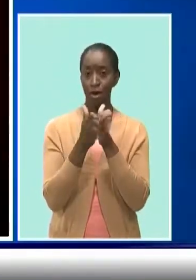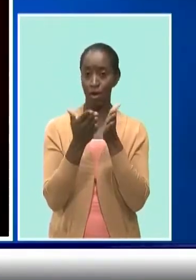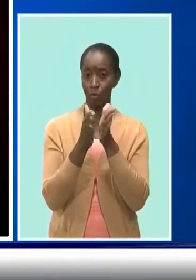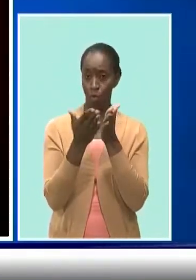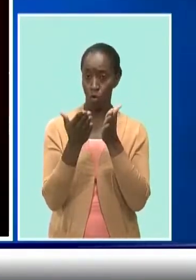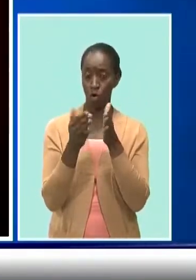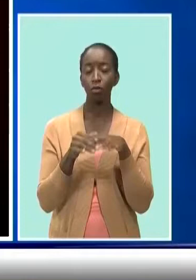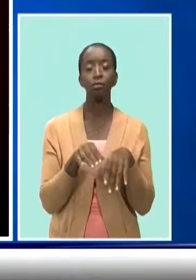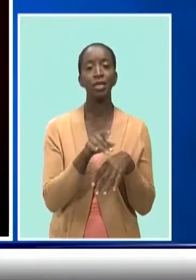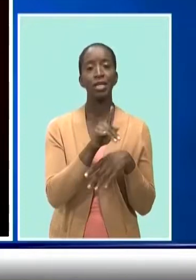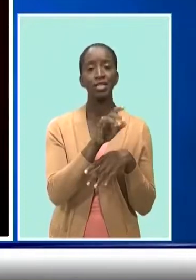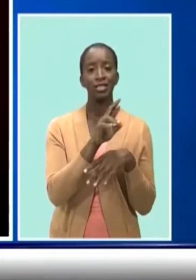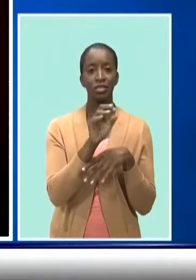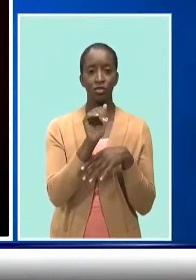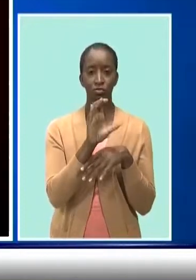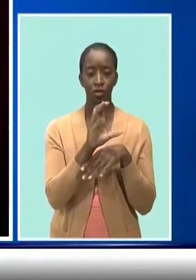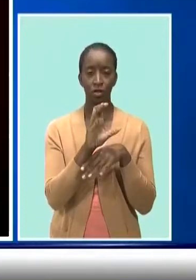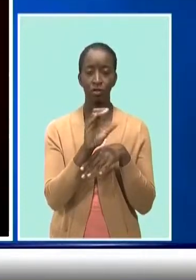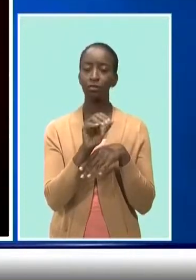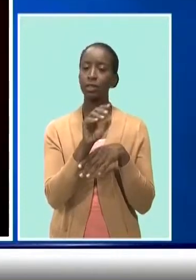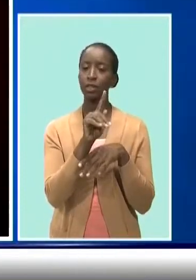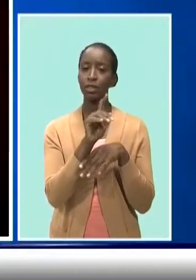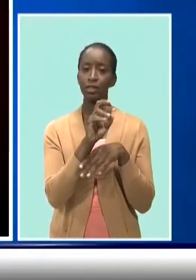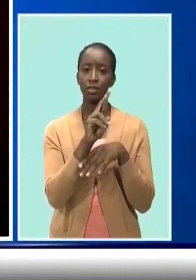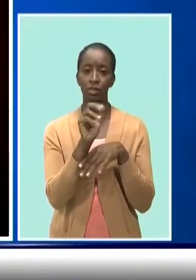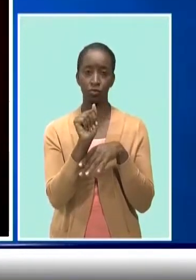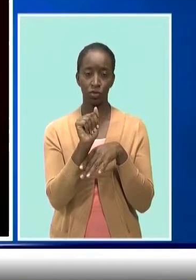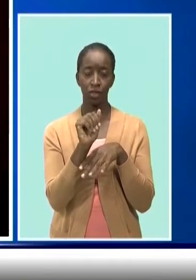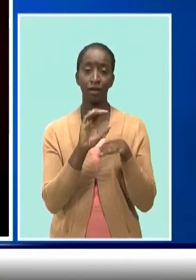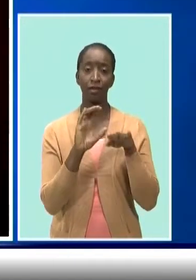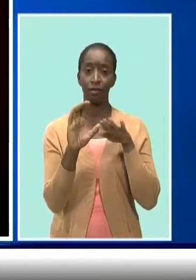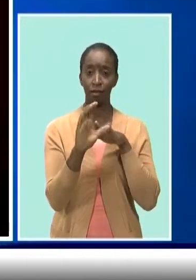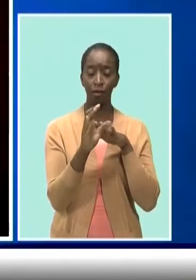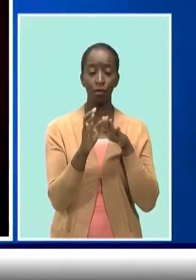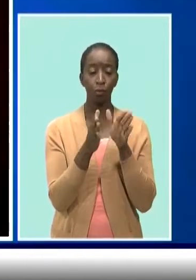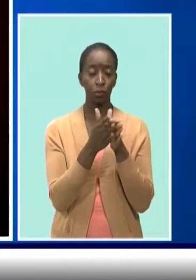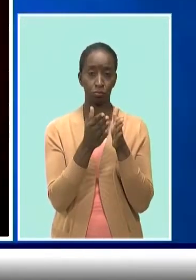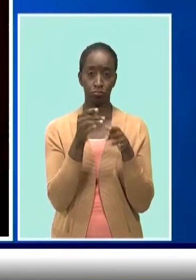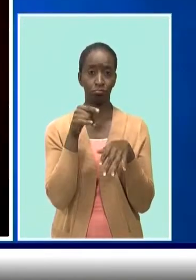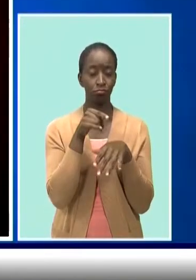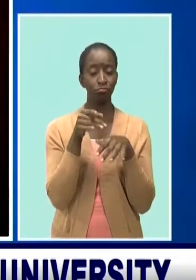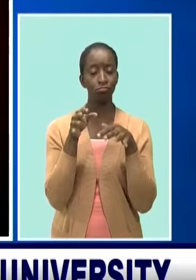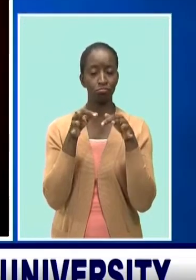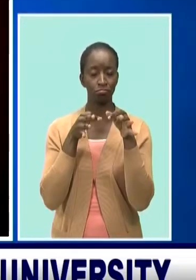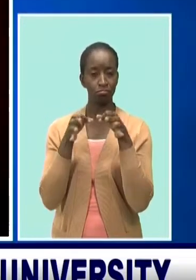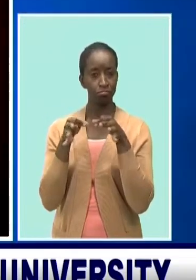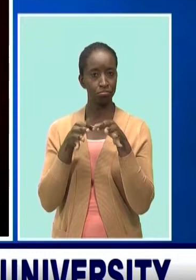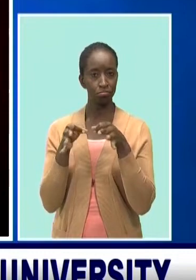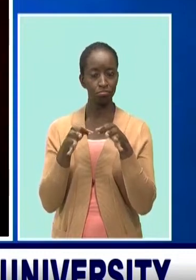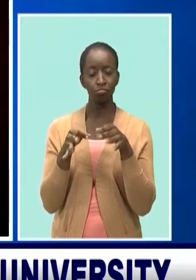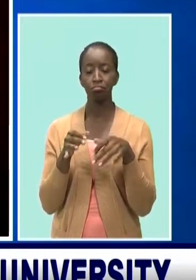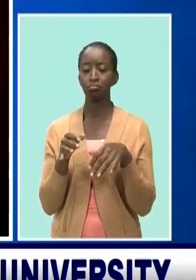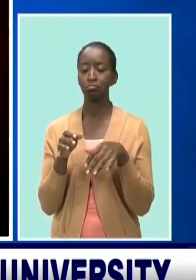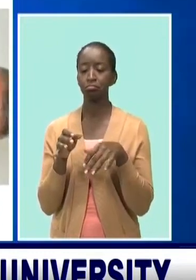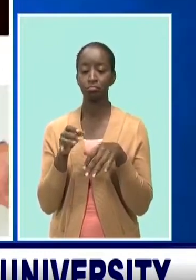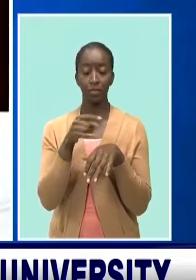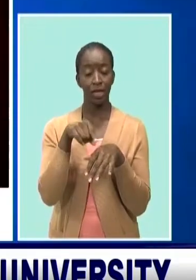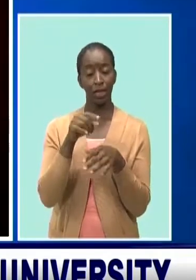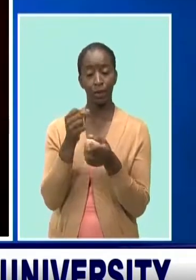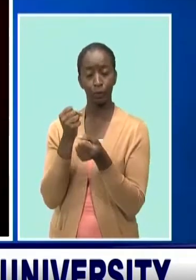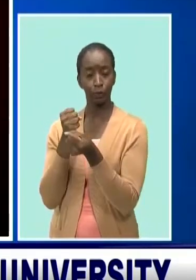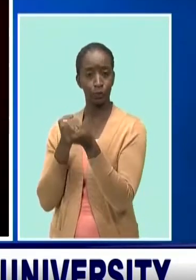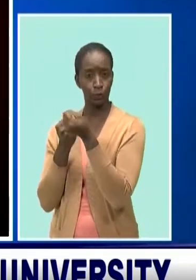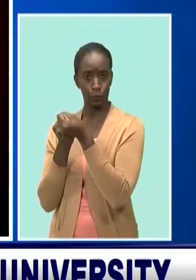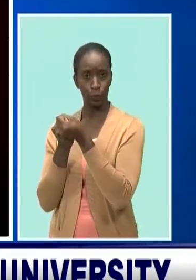says they've played an integral role in ensuring Ross University's move to Barbados. He says Tara Caribbean was